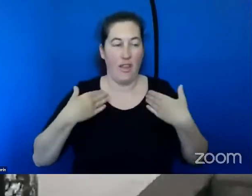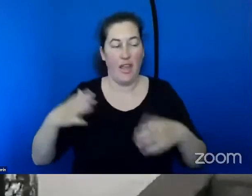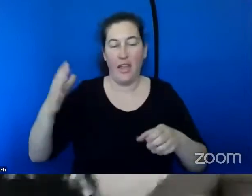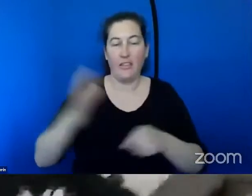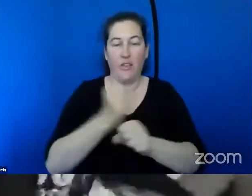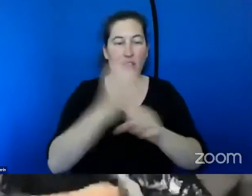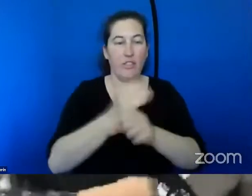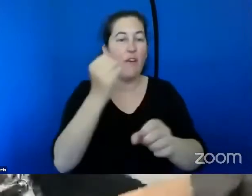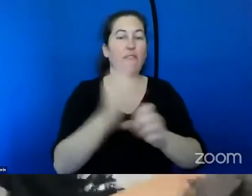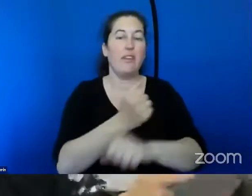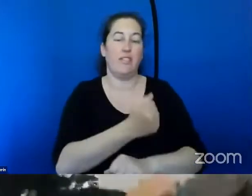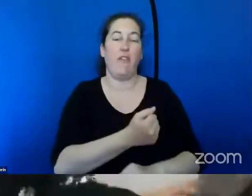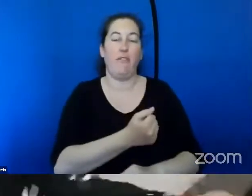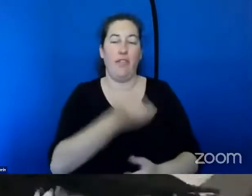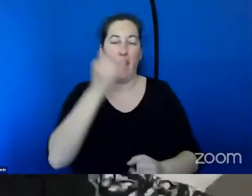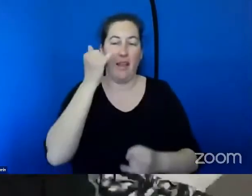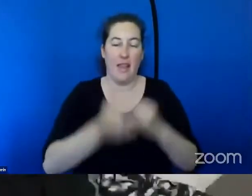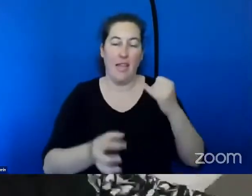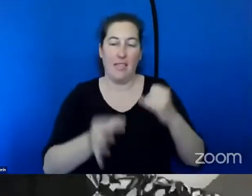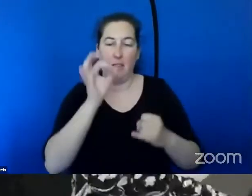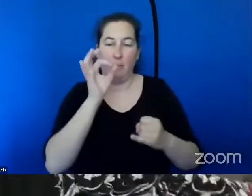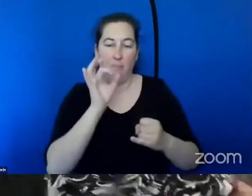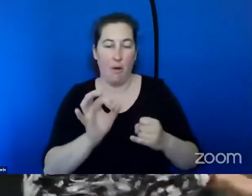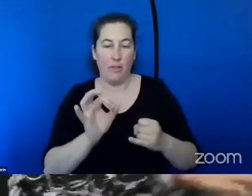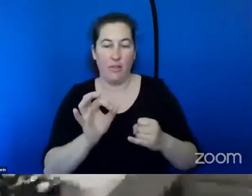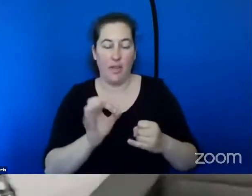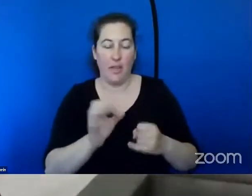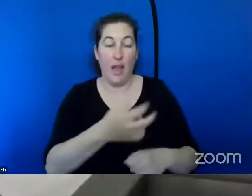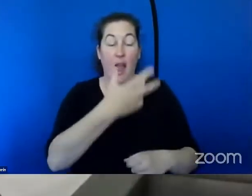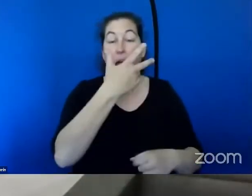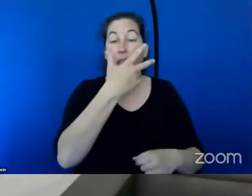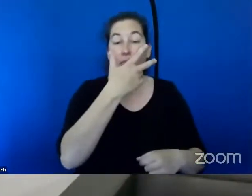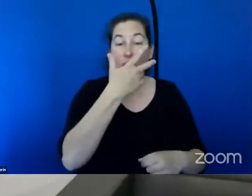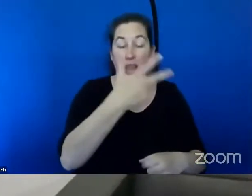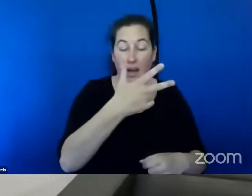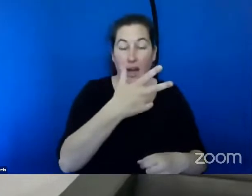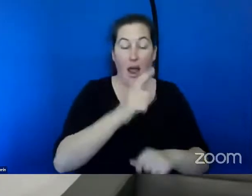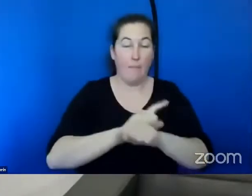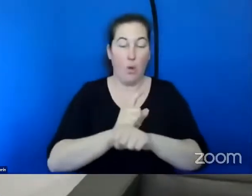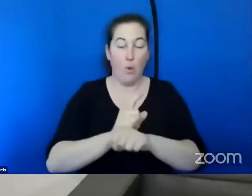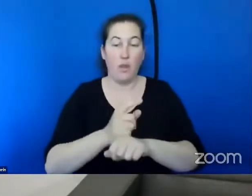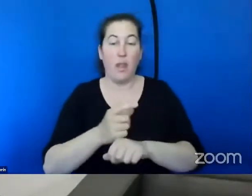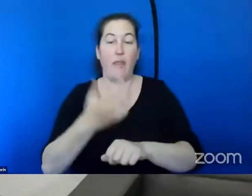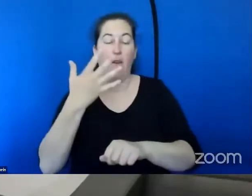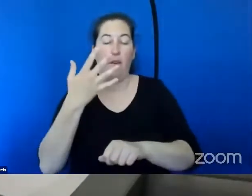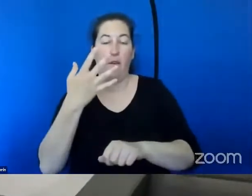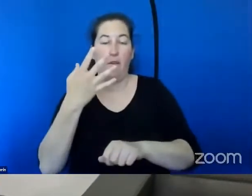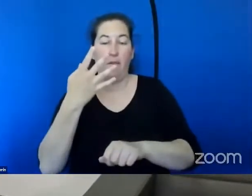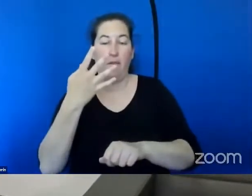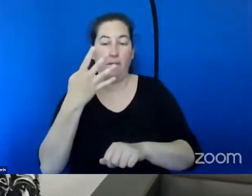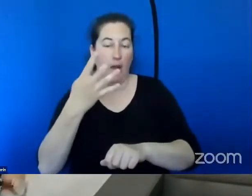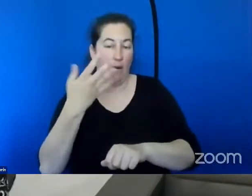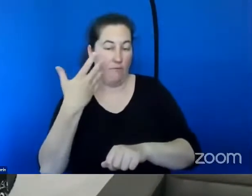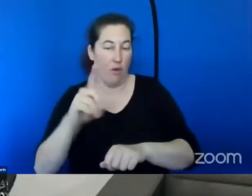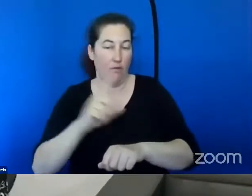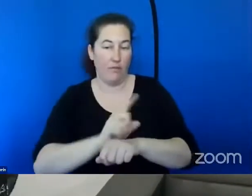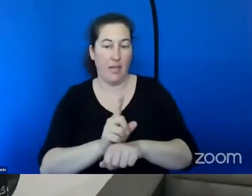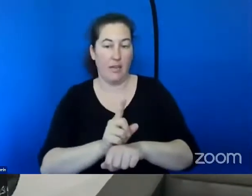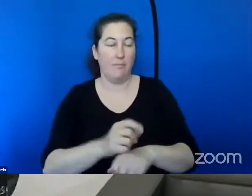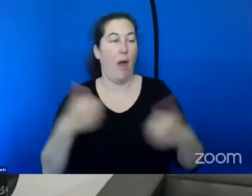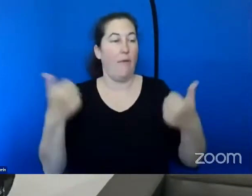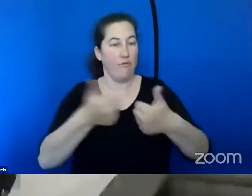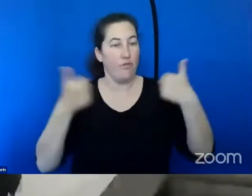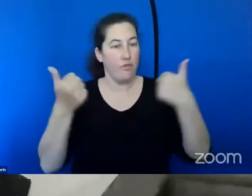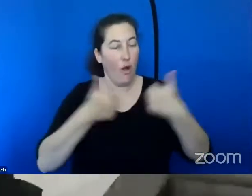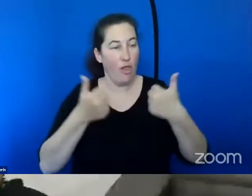delighted. And well done to the team from Indonesia. That is exceptional. A lot of pressure.